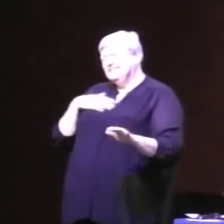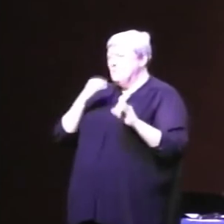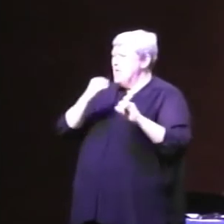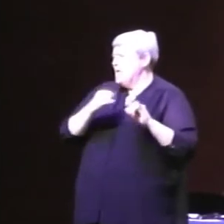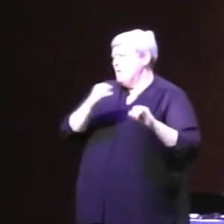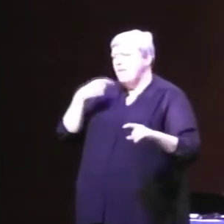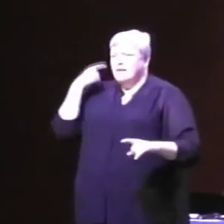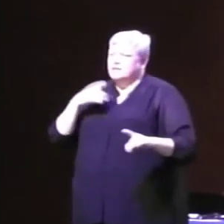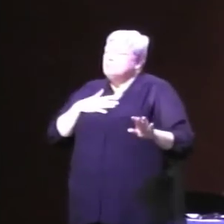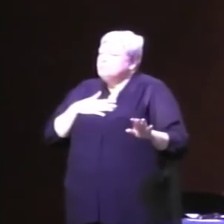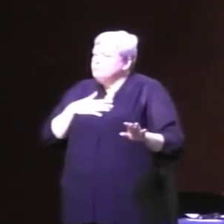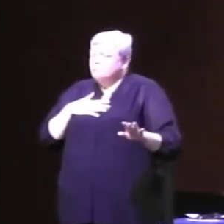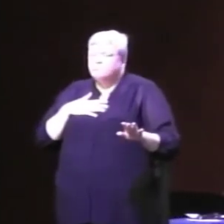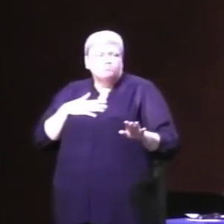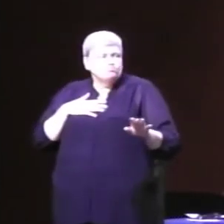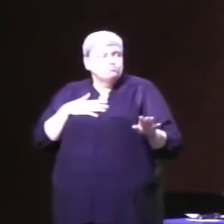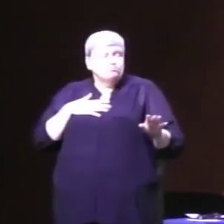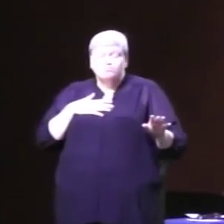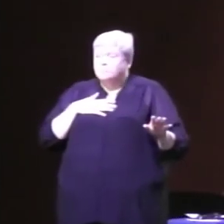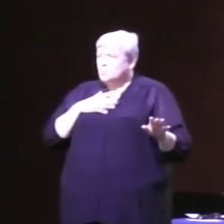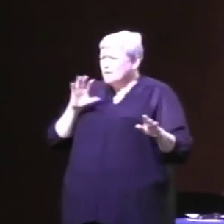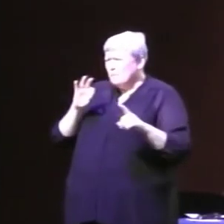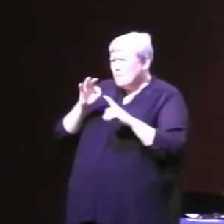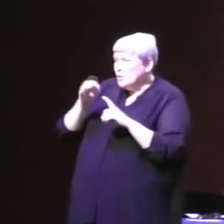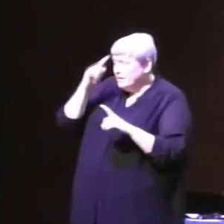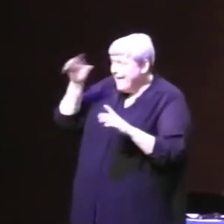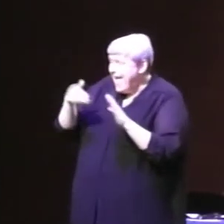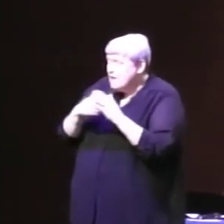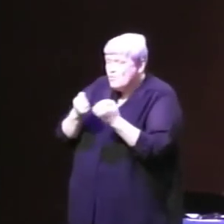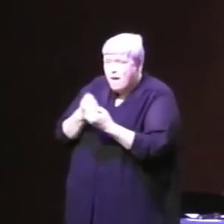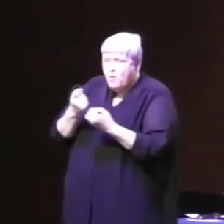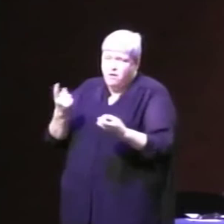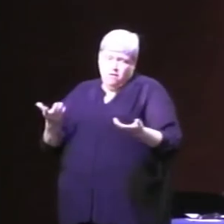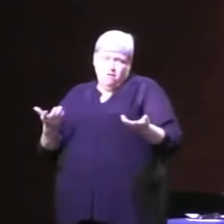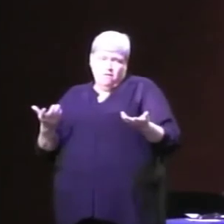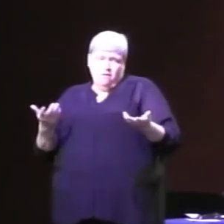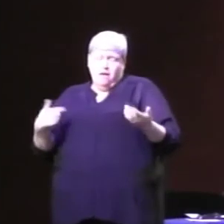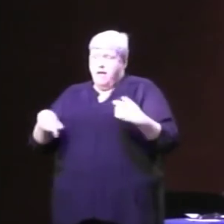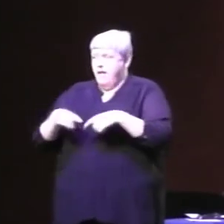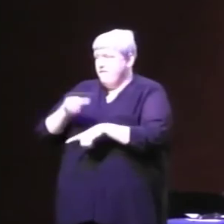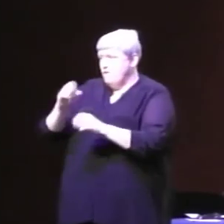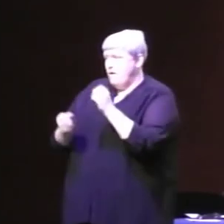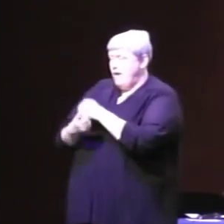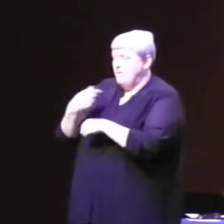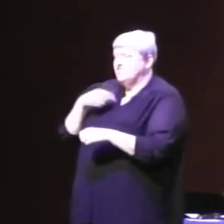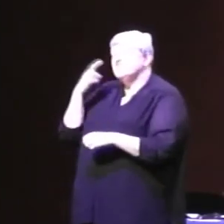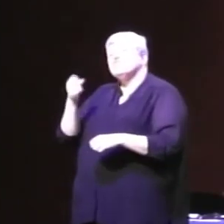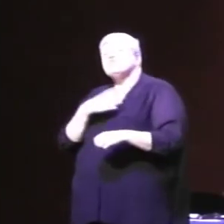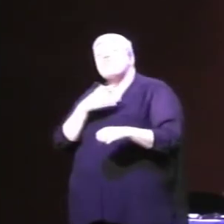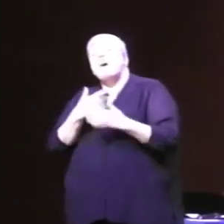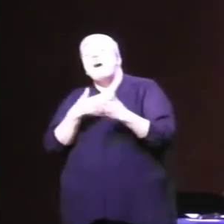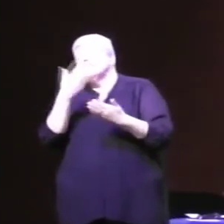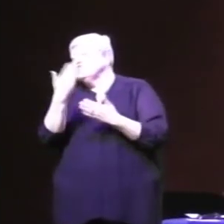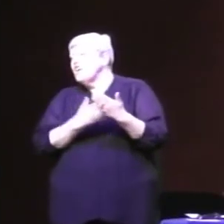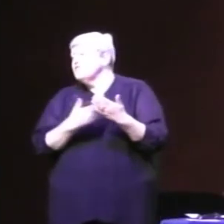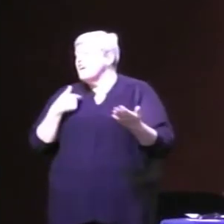Westminster. There is very little point in having additional powers if all that happens is we see Tory light agenda,